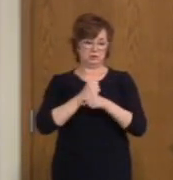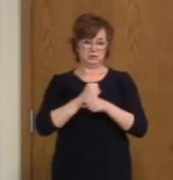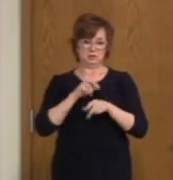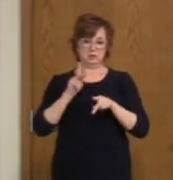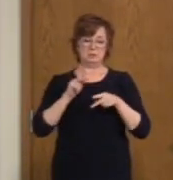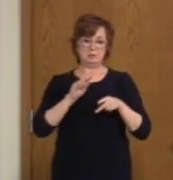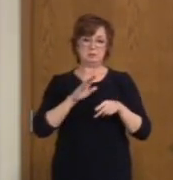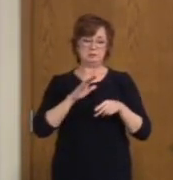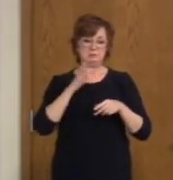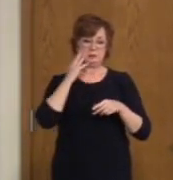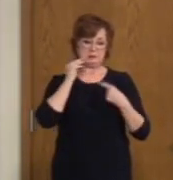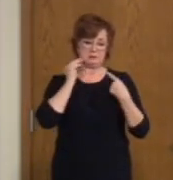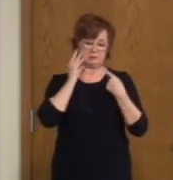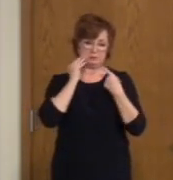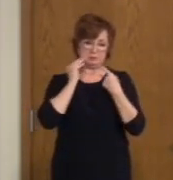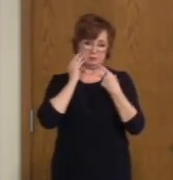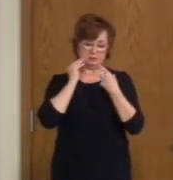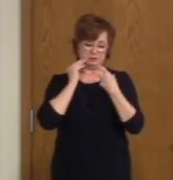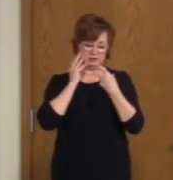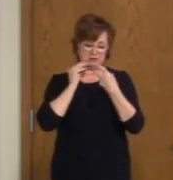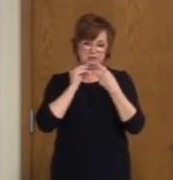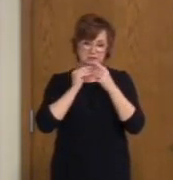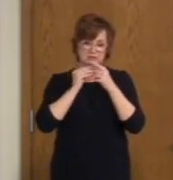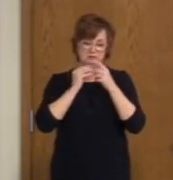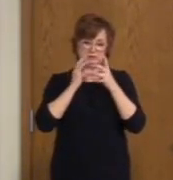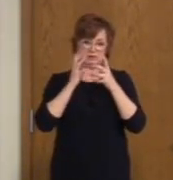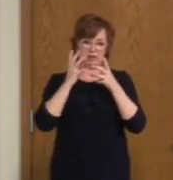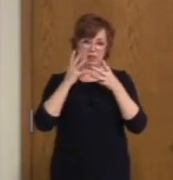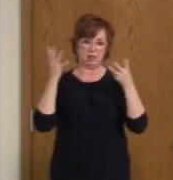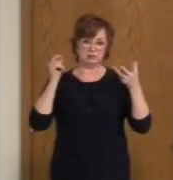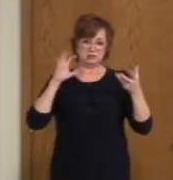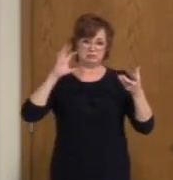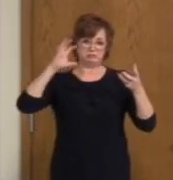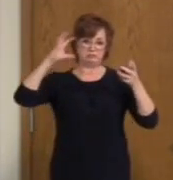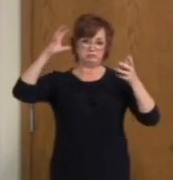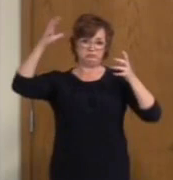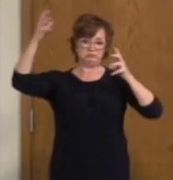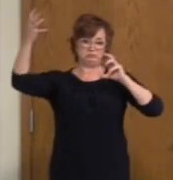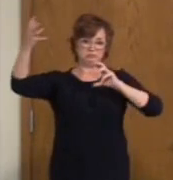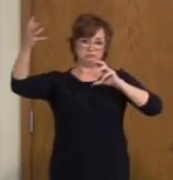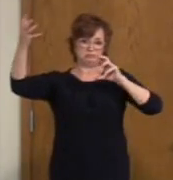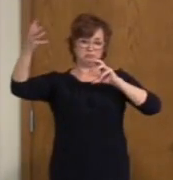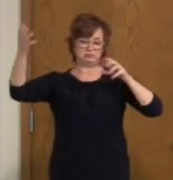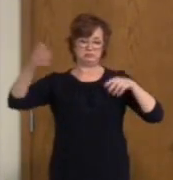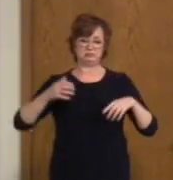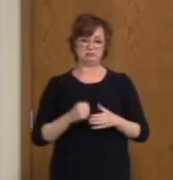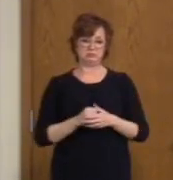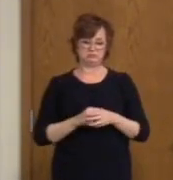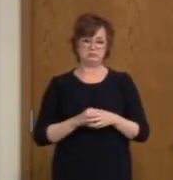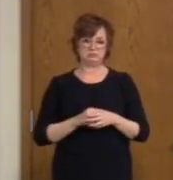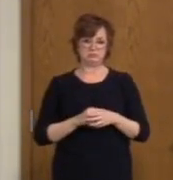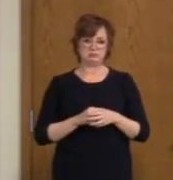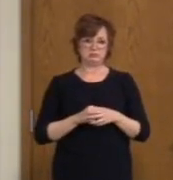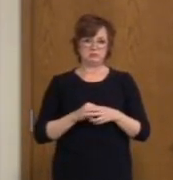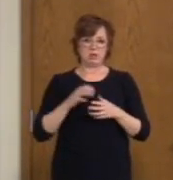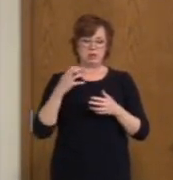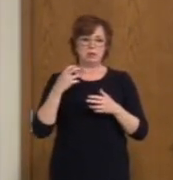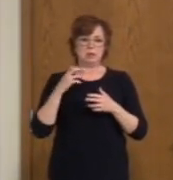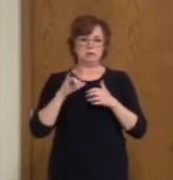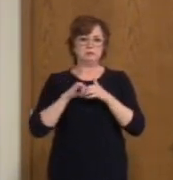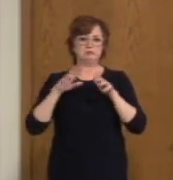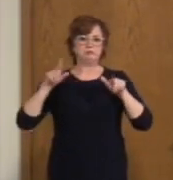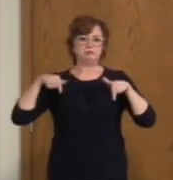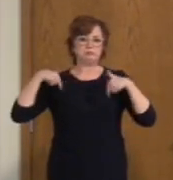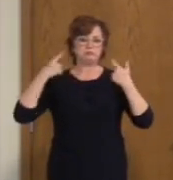year. We have many, many jobs that were here a year ago or just over a year ago that are not here today. We're going to make every